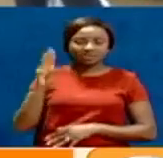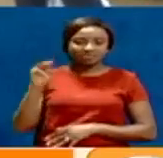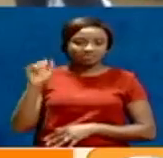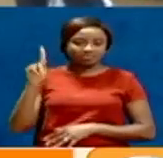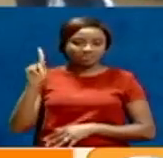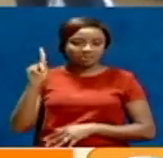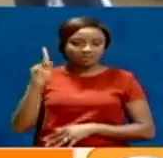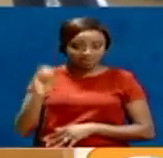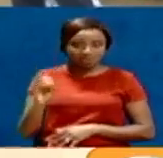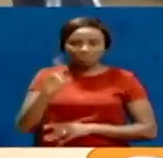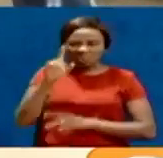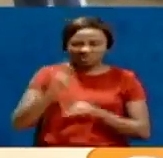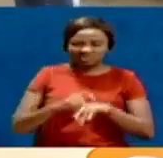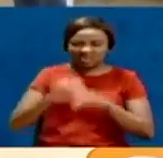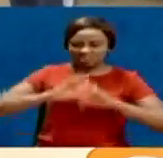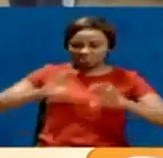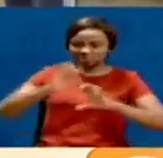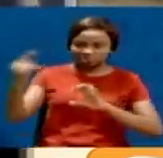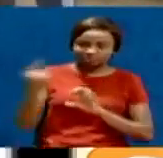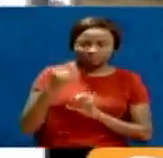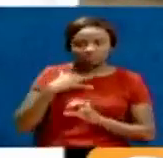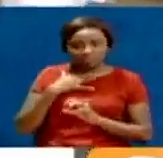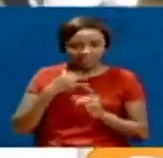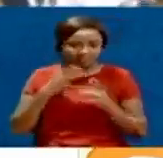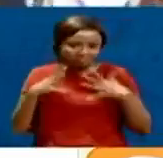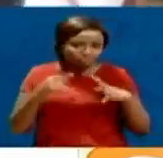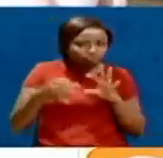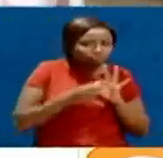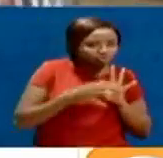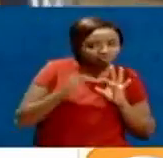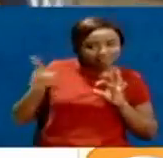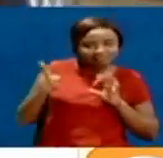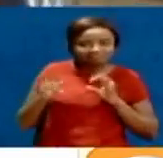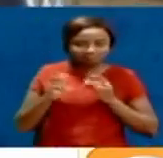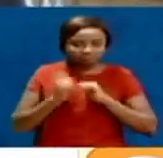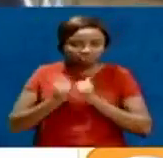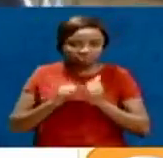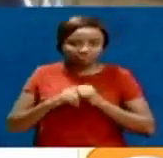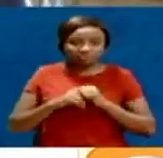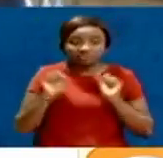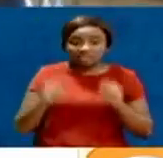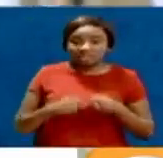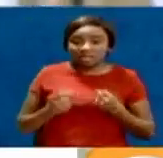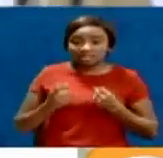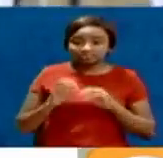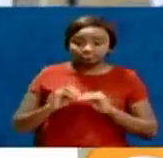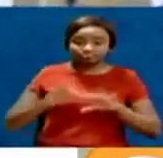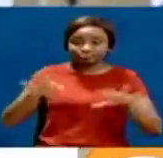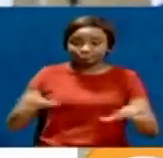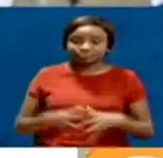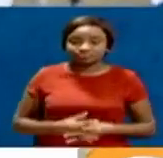day a coach approached us and told us that he wanted guys to join in the fencing so that the fencing can be